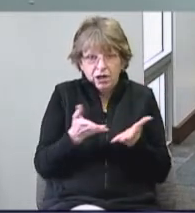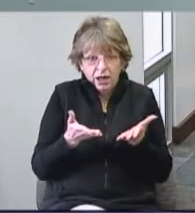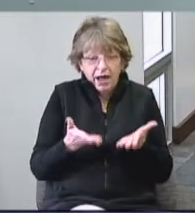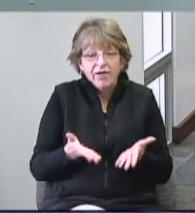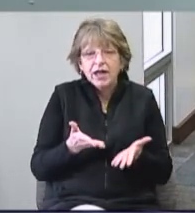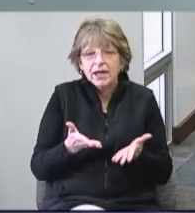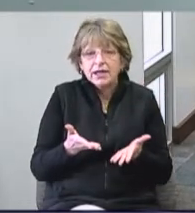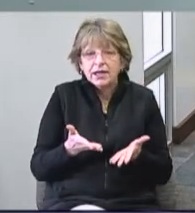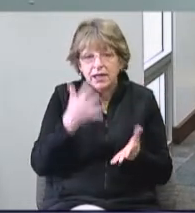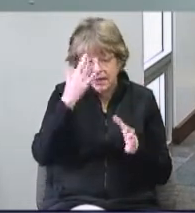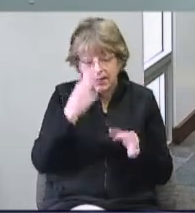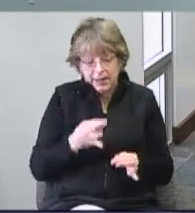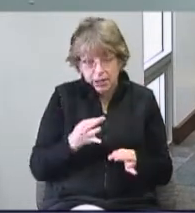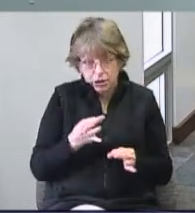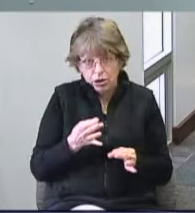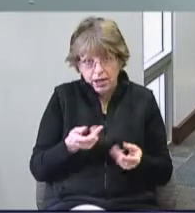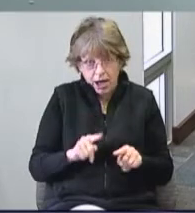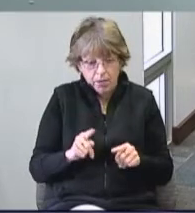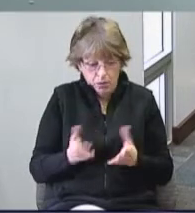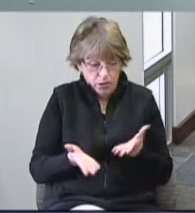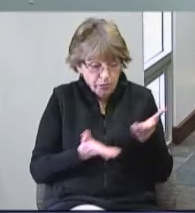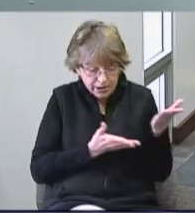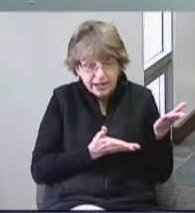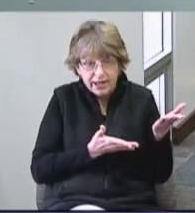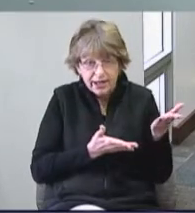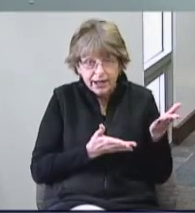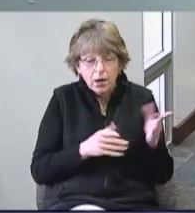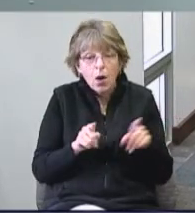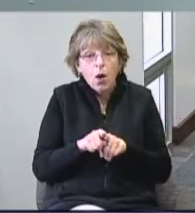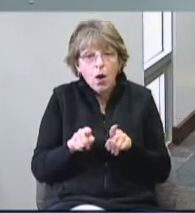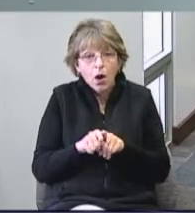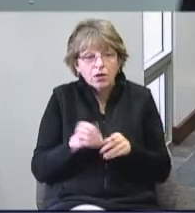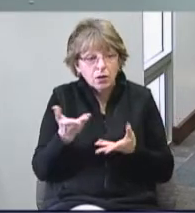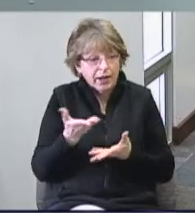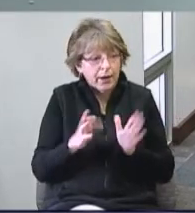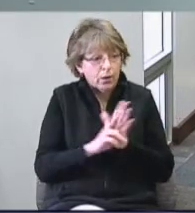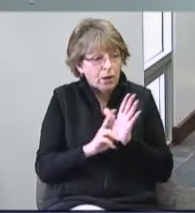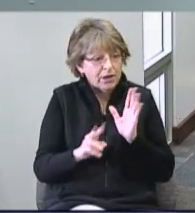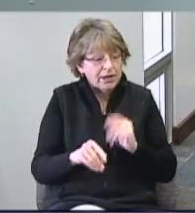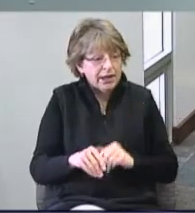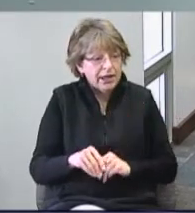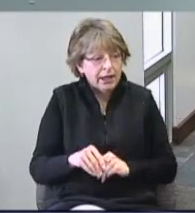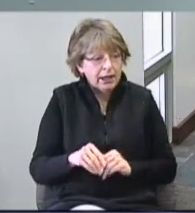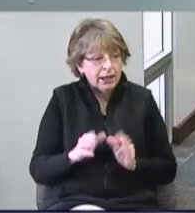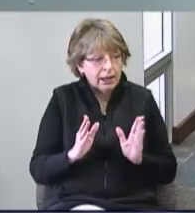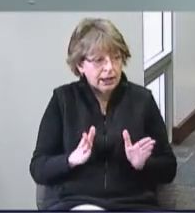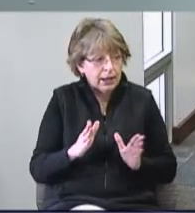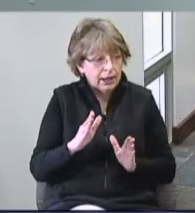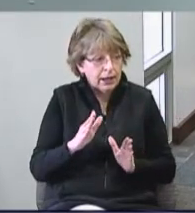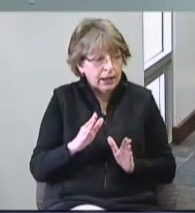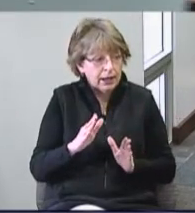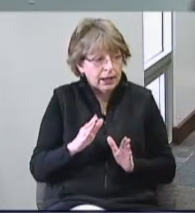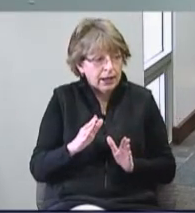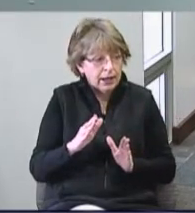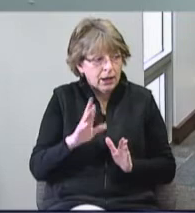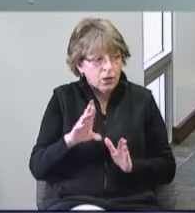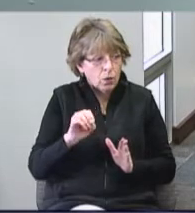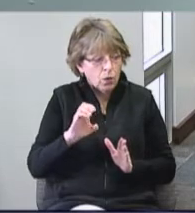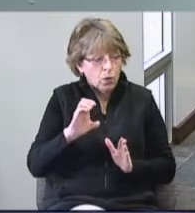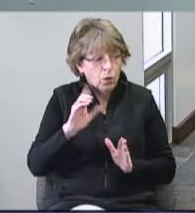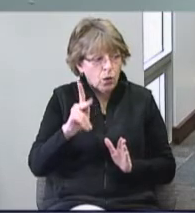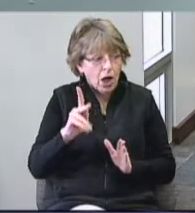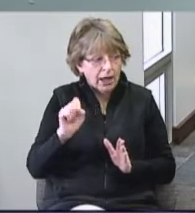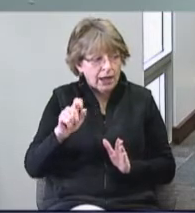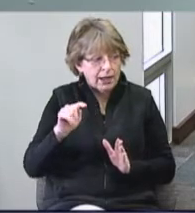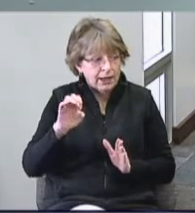presented. I would comment that with us today, representing Rockstep is Tommy Stewart, Marcus Abbott, the attorney working